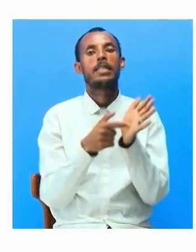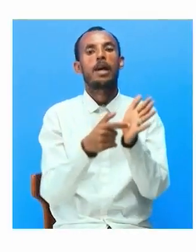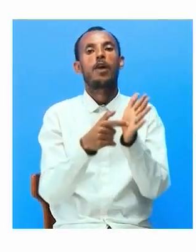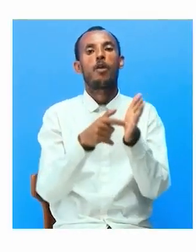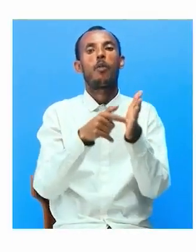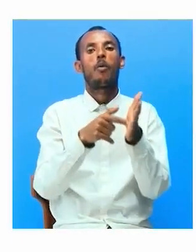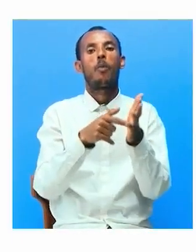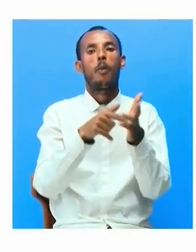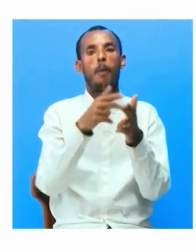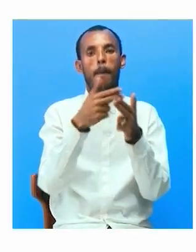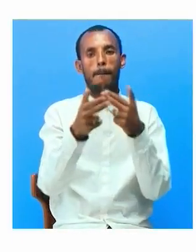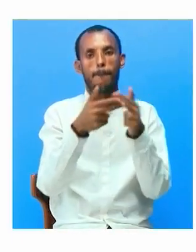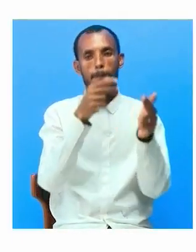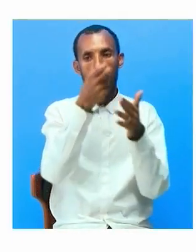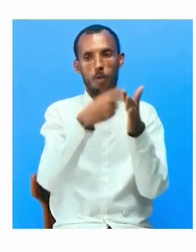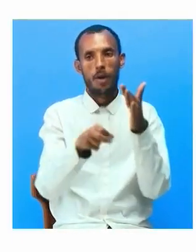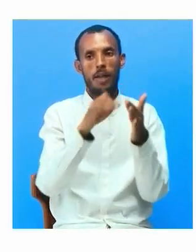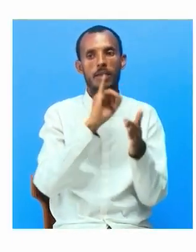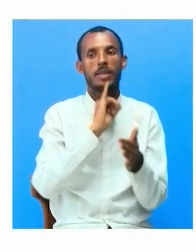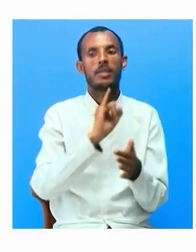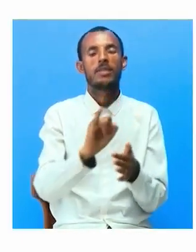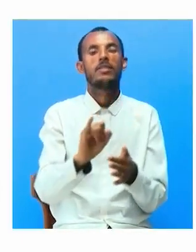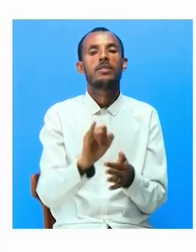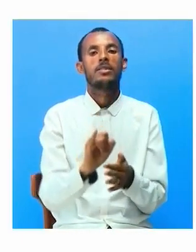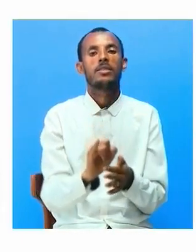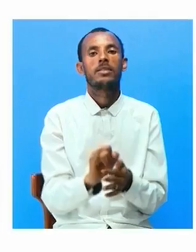of product